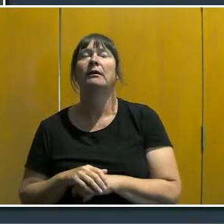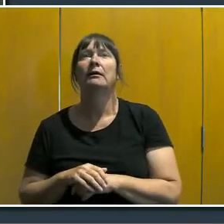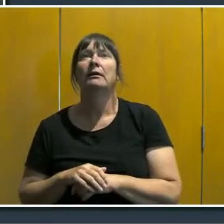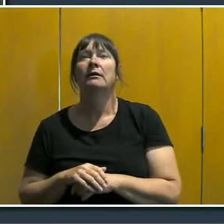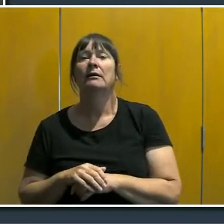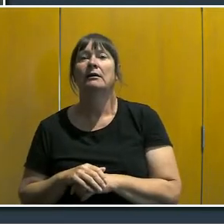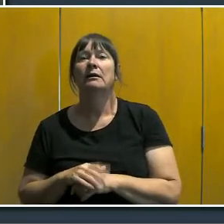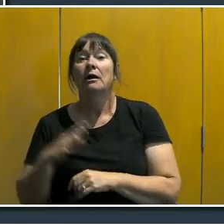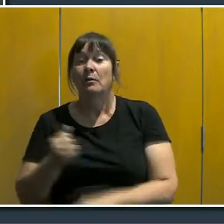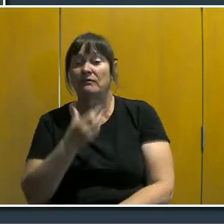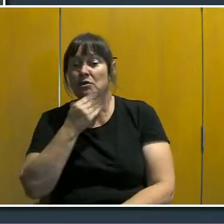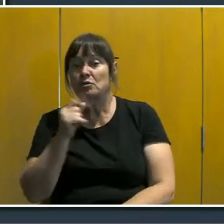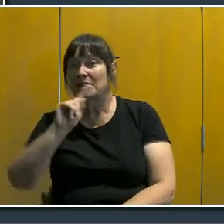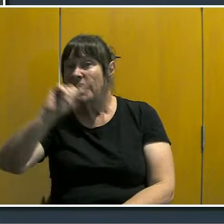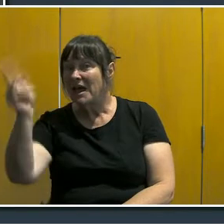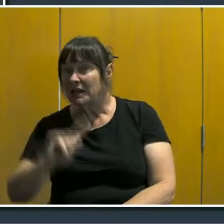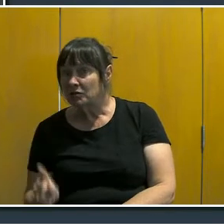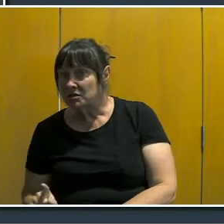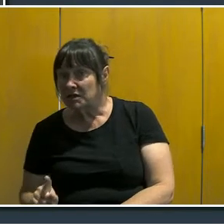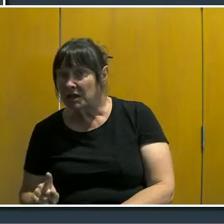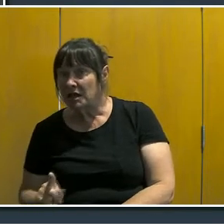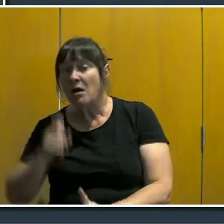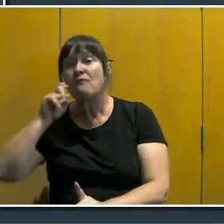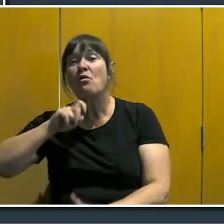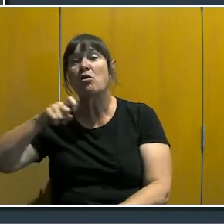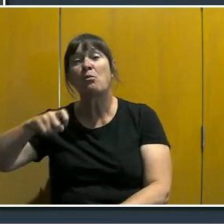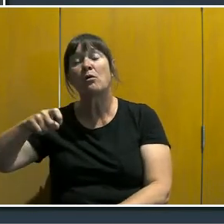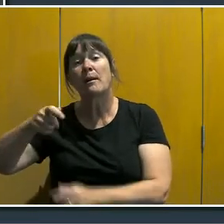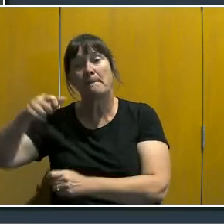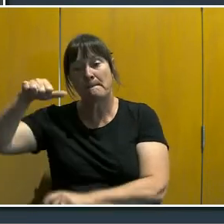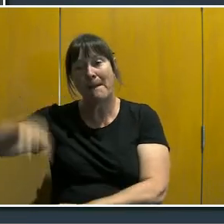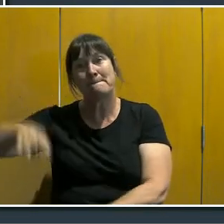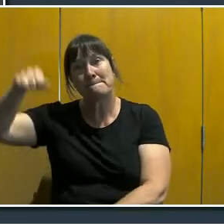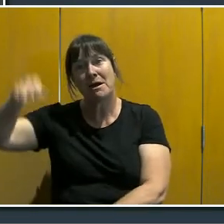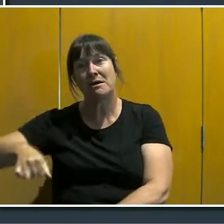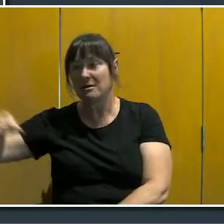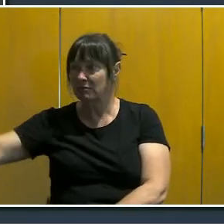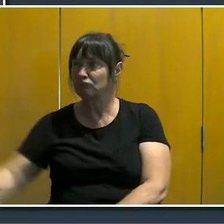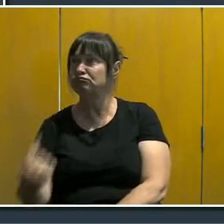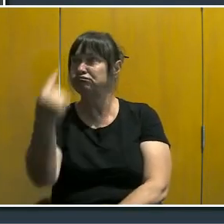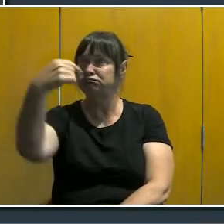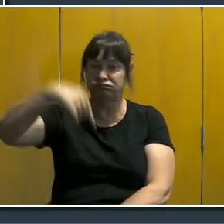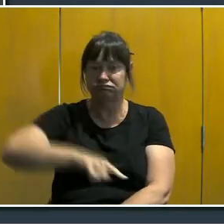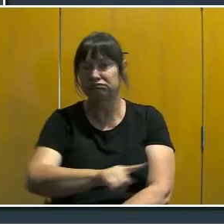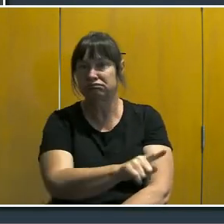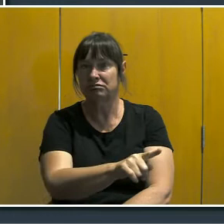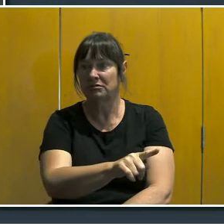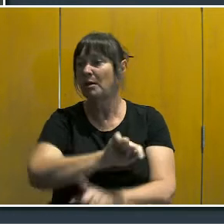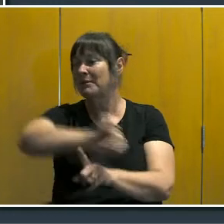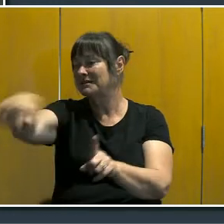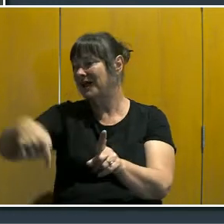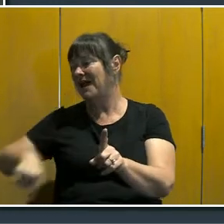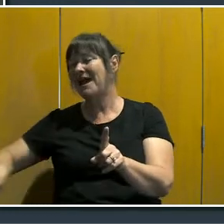use electric power to run our water pump from the water tanks, the water pump to the grey